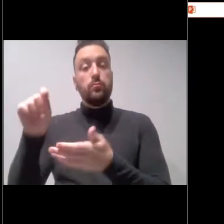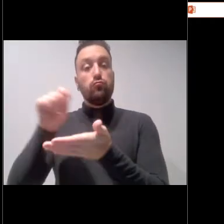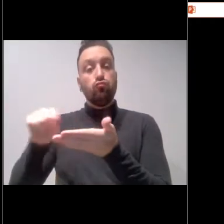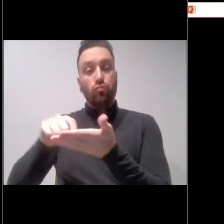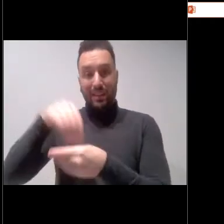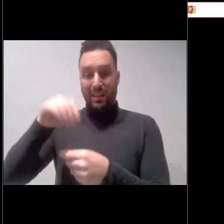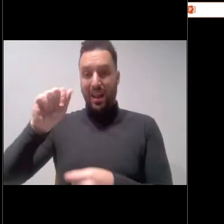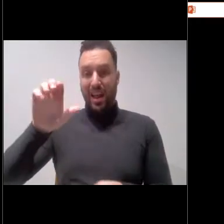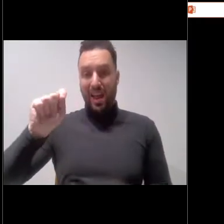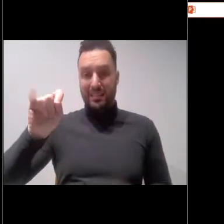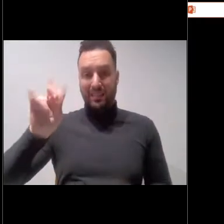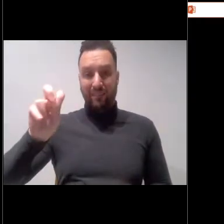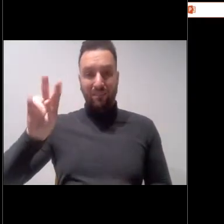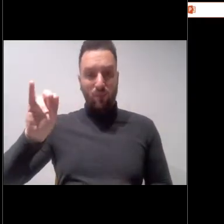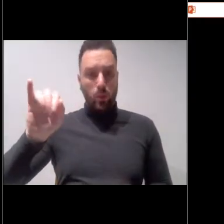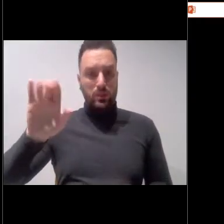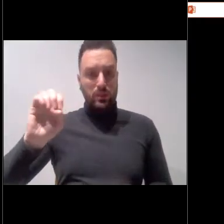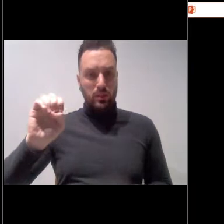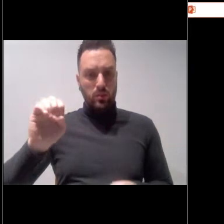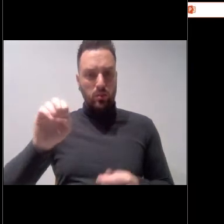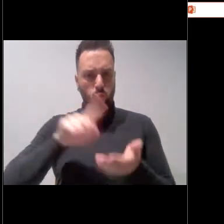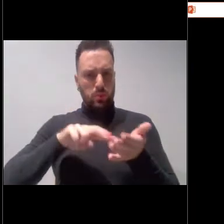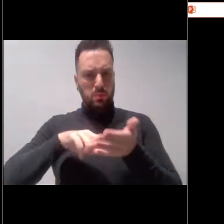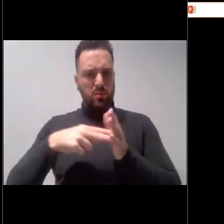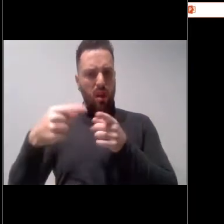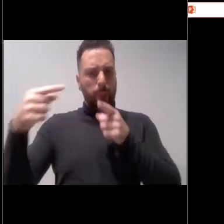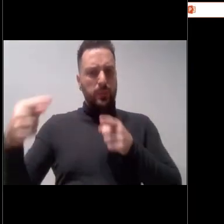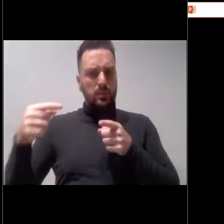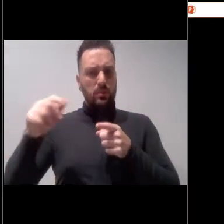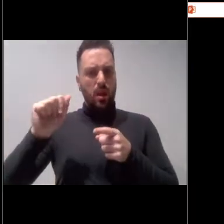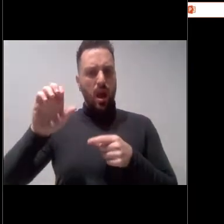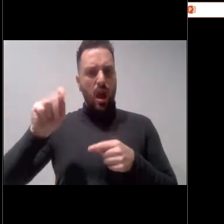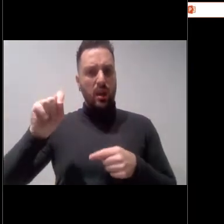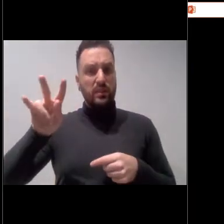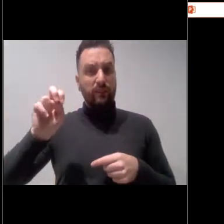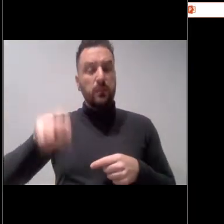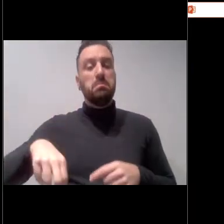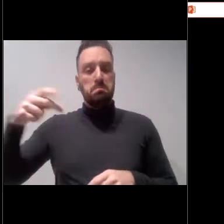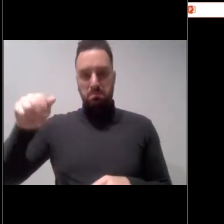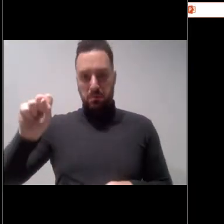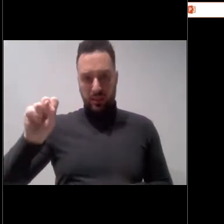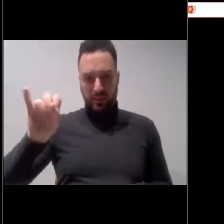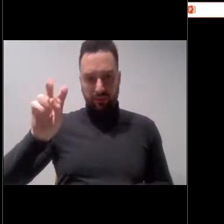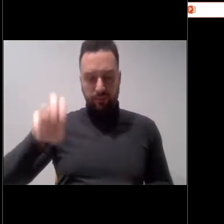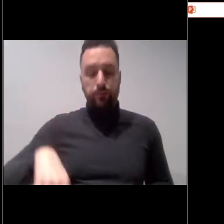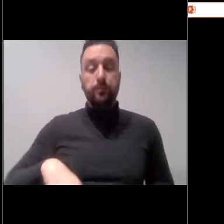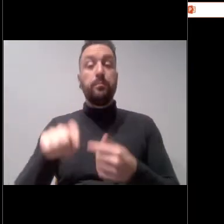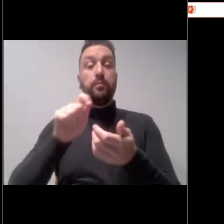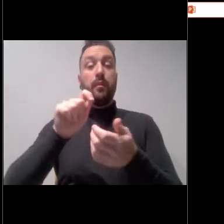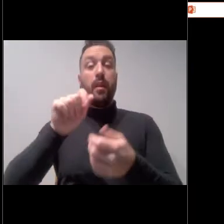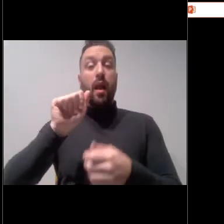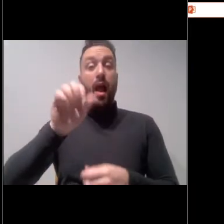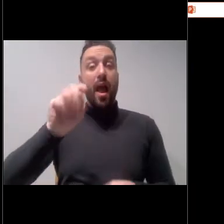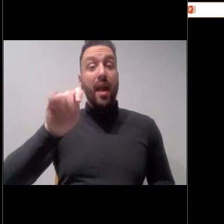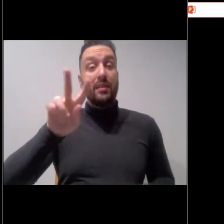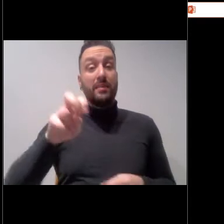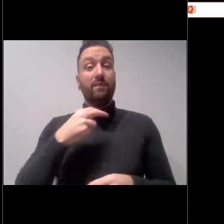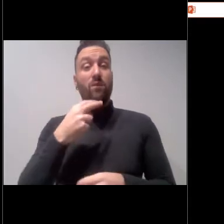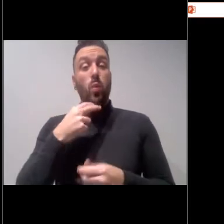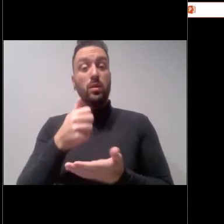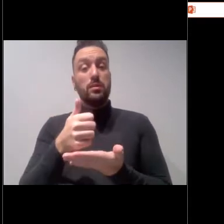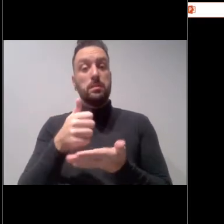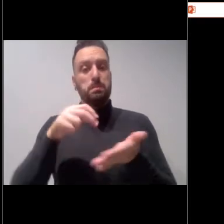voice. So what's the opposite of active? Well, that would be the passive voice. And writing in the active voice really helps us speak directly to